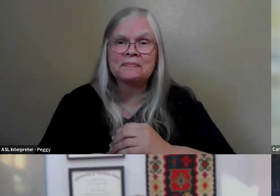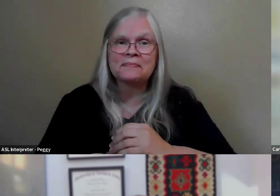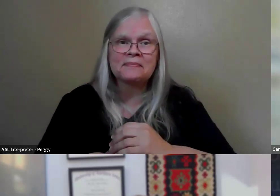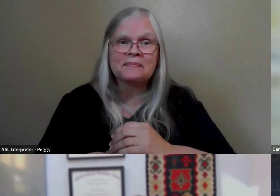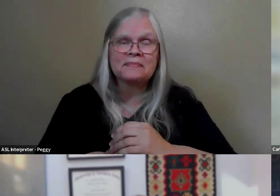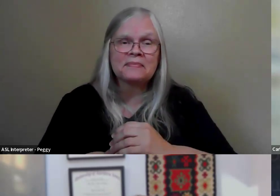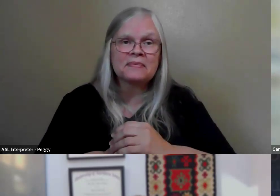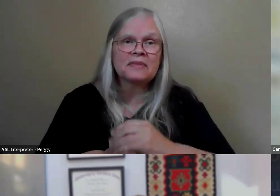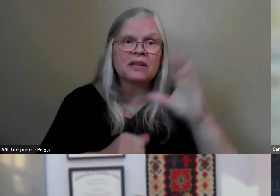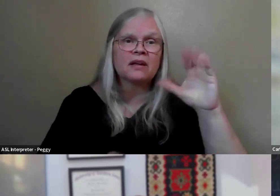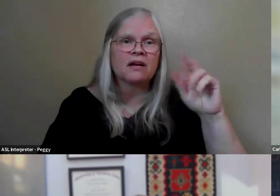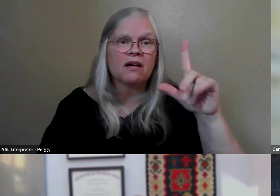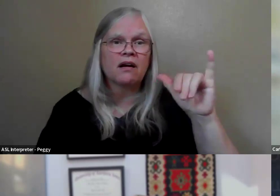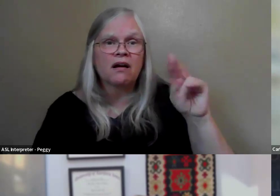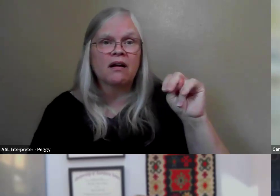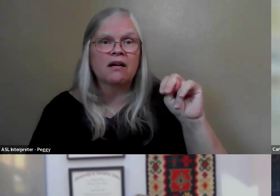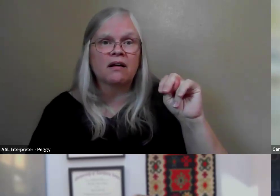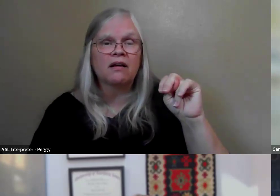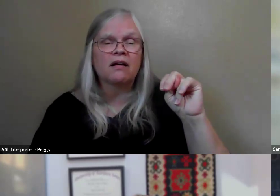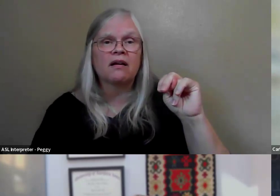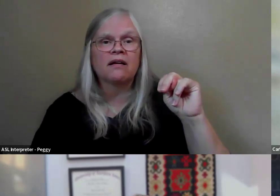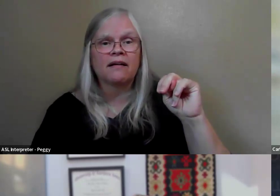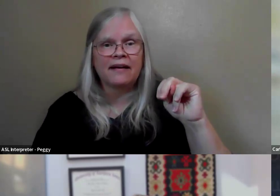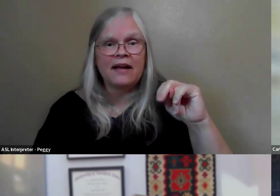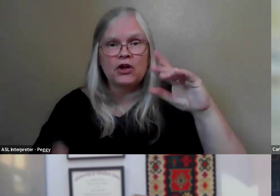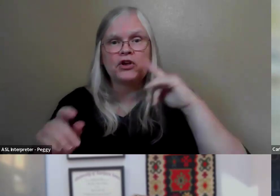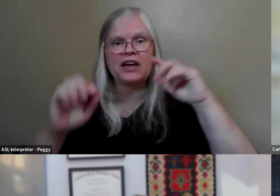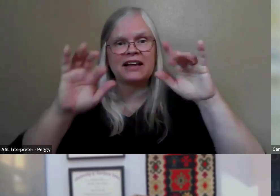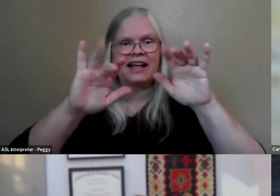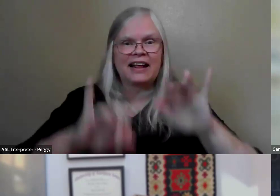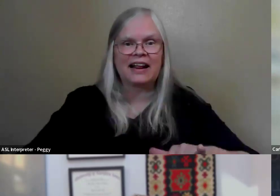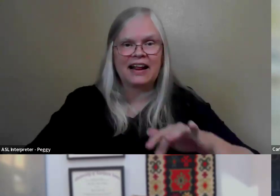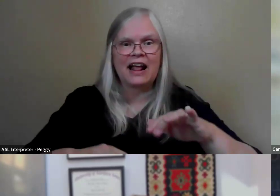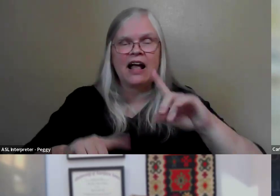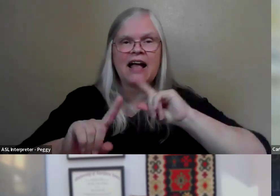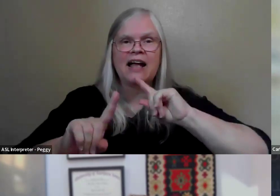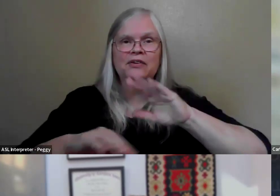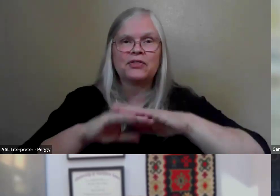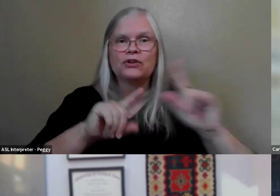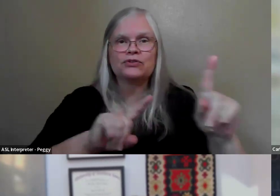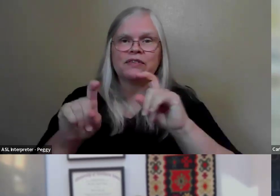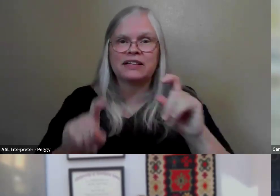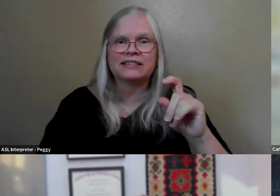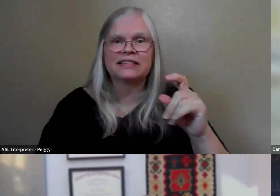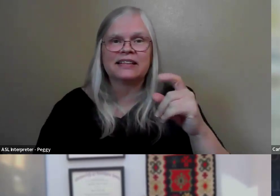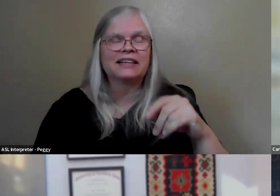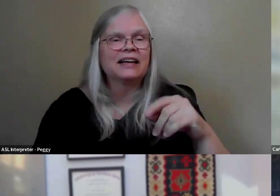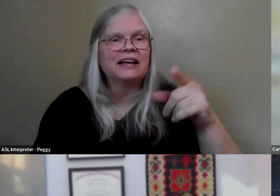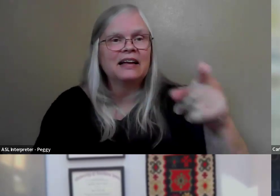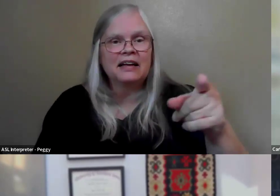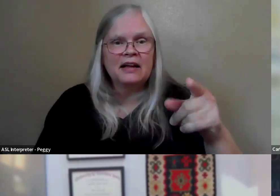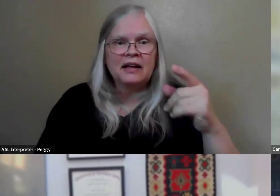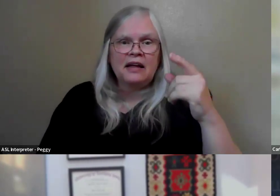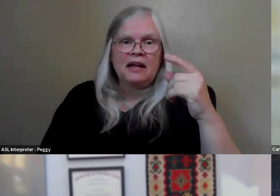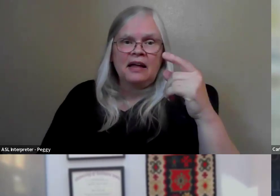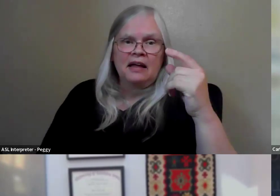you spread the some word. time to fill out all those surveys we put in Yeah. there. Sorry, we're I was gonna surveying you say- all so much, but I was gonna say,